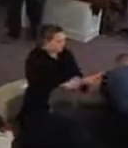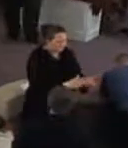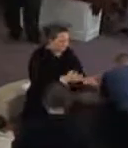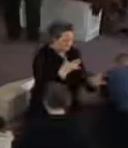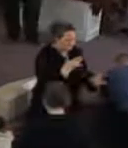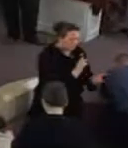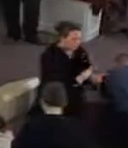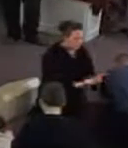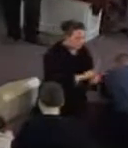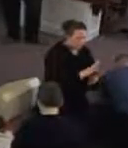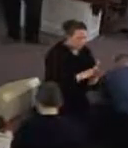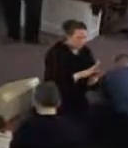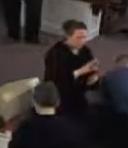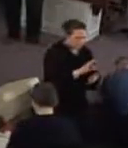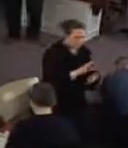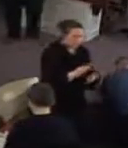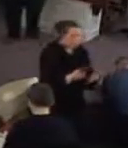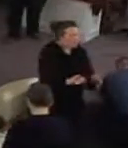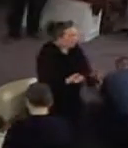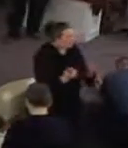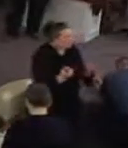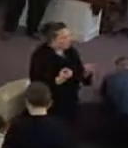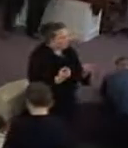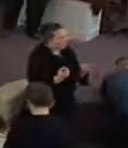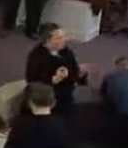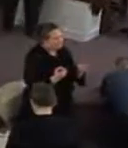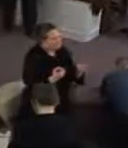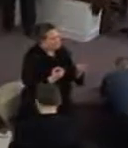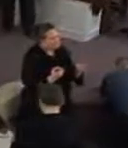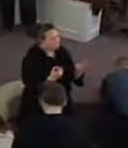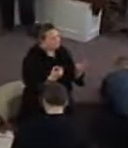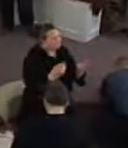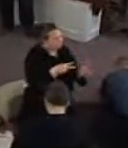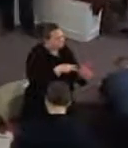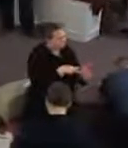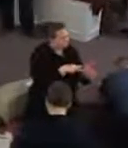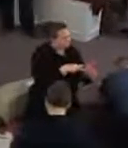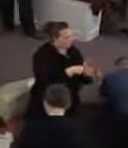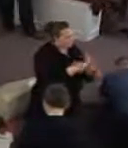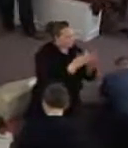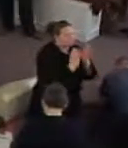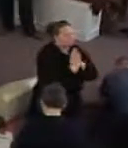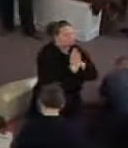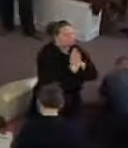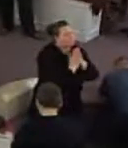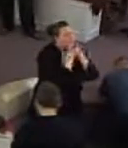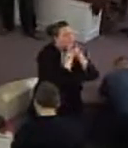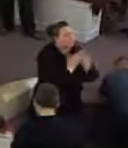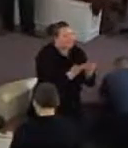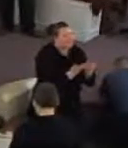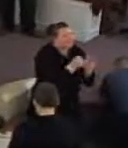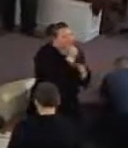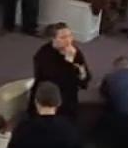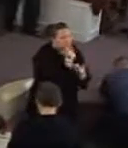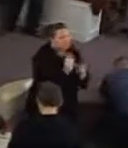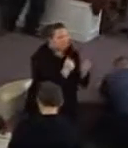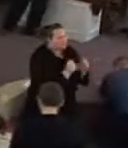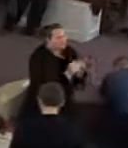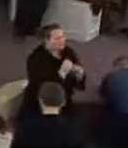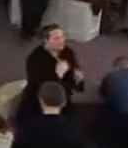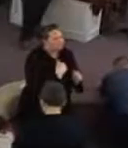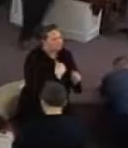come to Him today? Cast all your cares on Him. Say, thank you, Lord, that you've been patient with me. Lord,